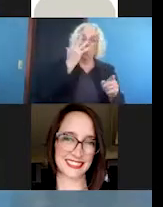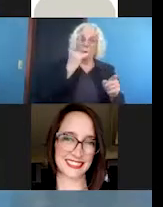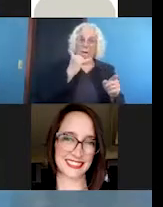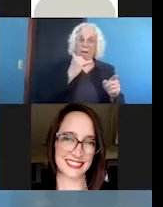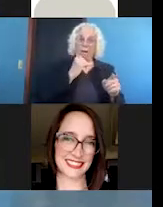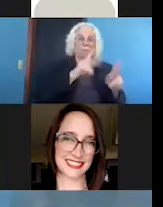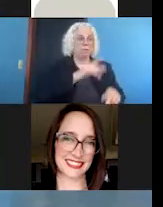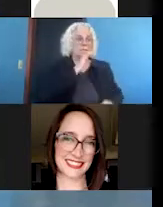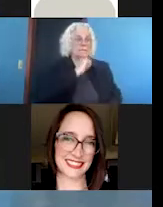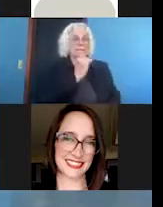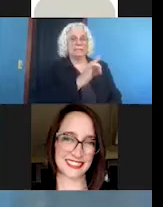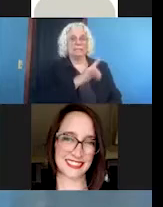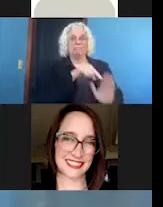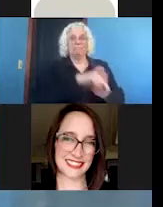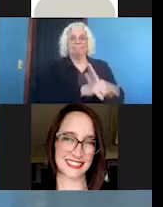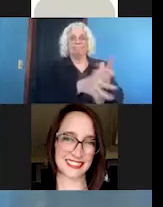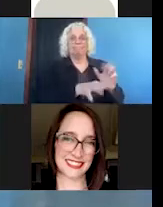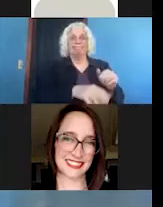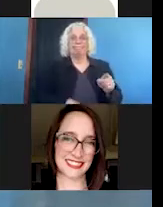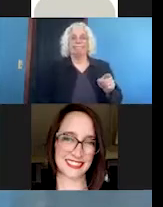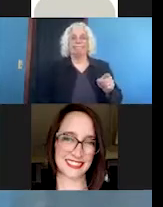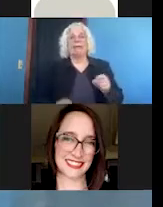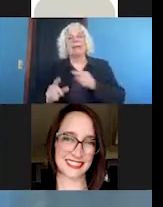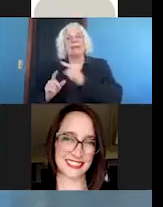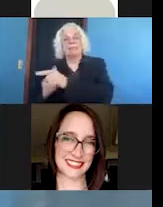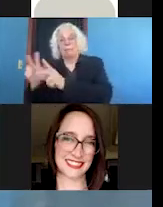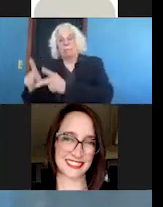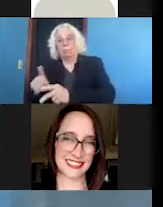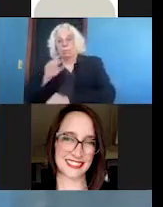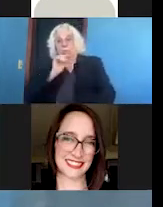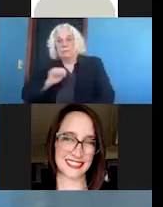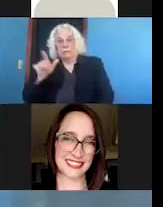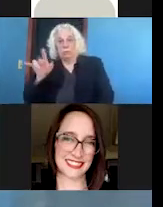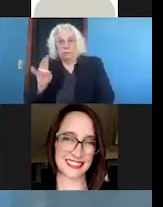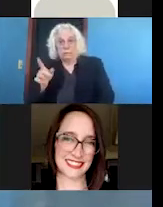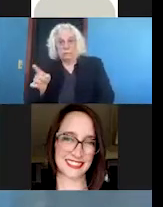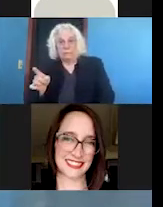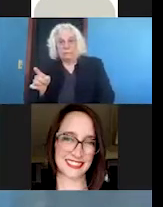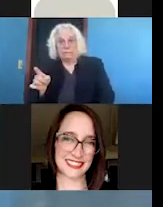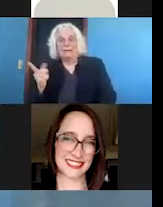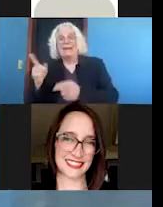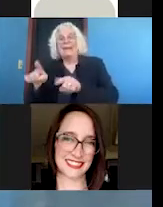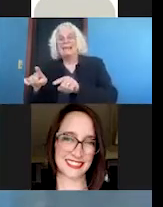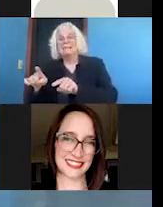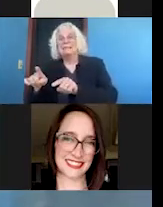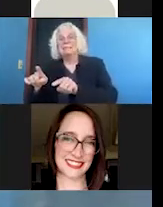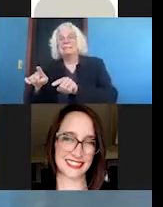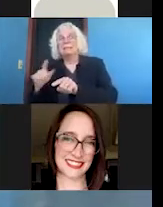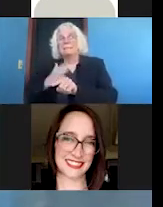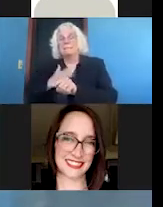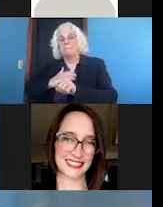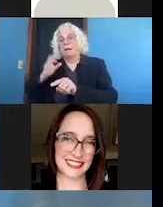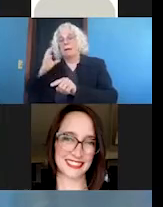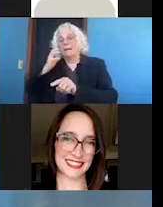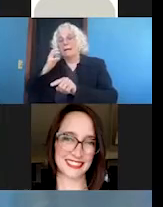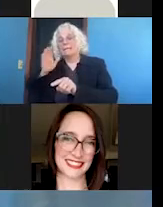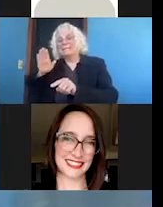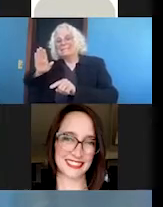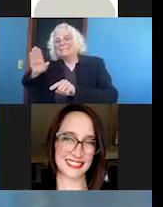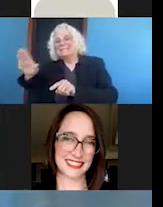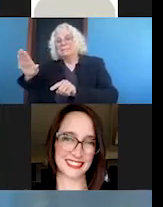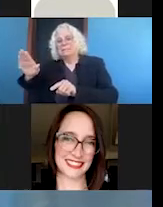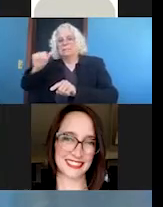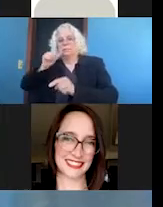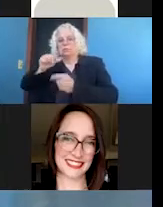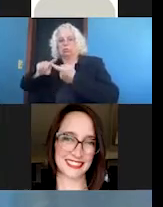the 27-year-old who was murdered happened to be my little cousin's girlfriend, and he watched her die. He